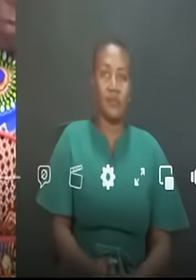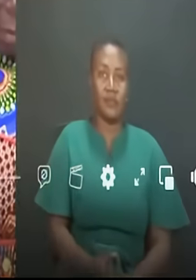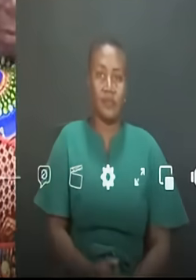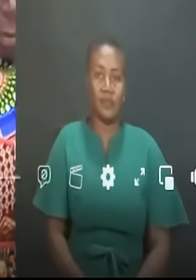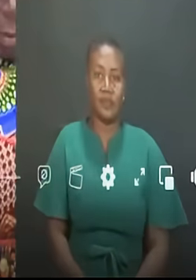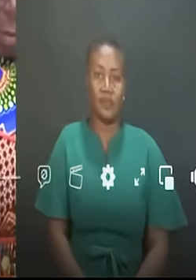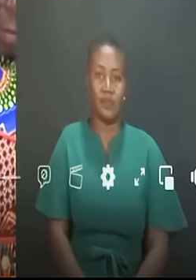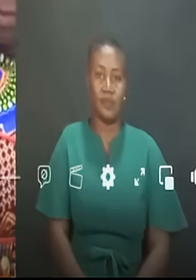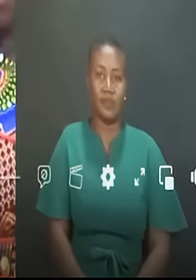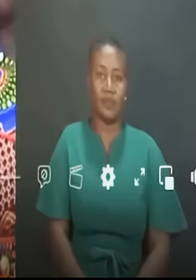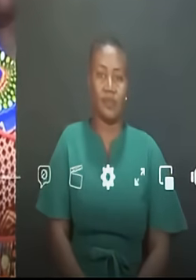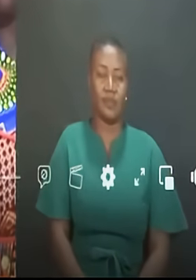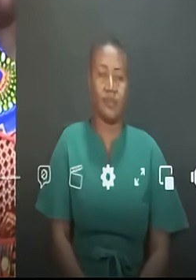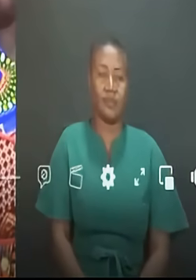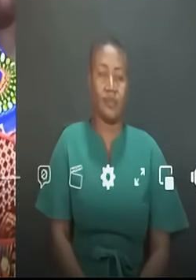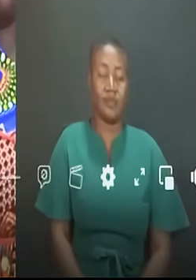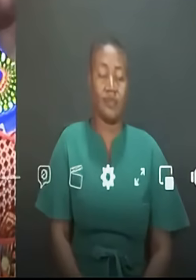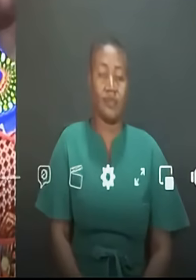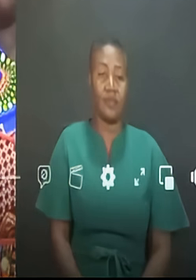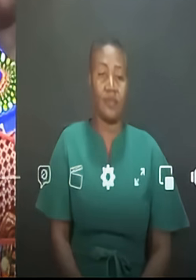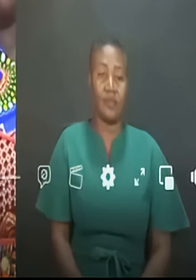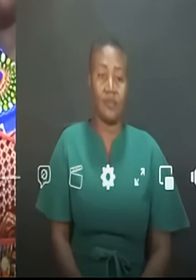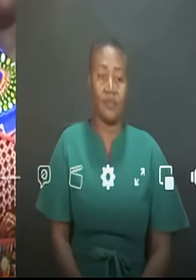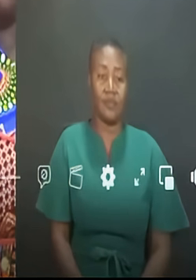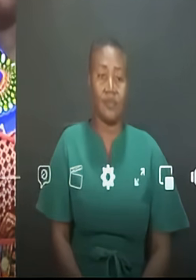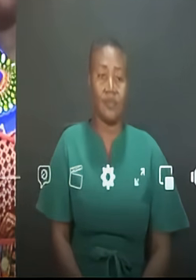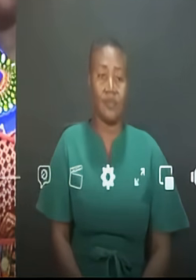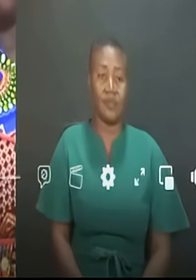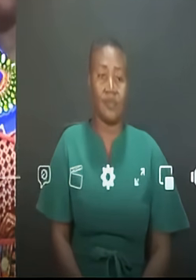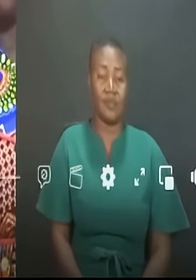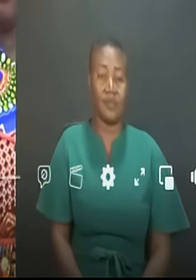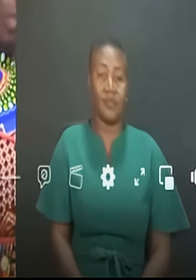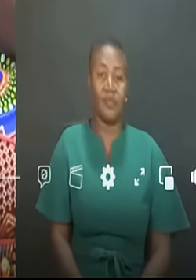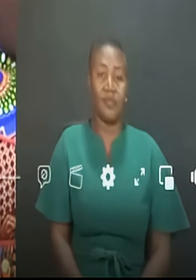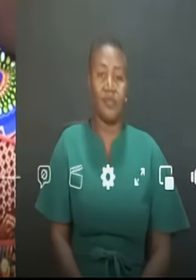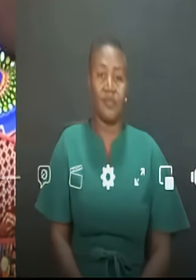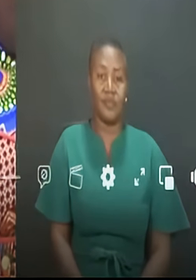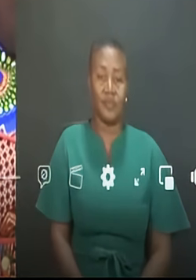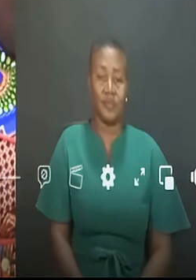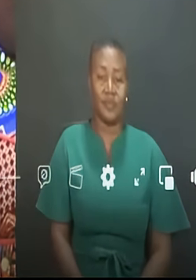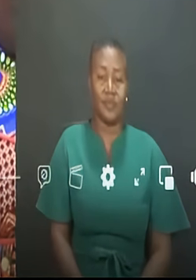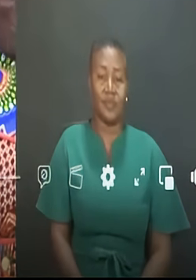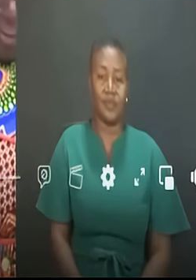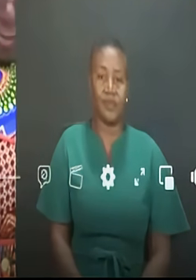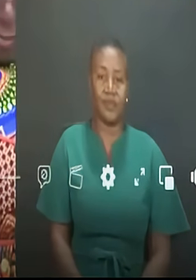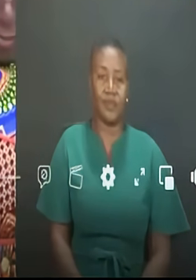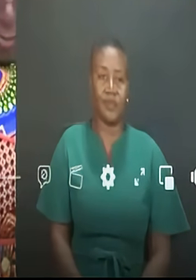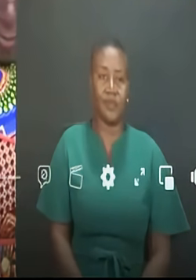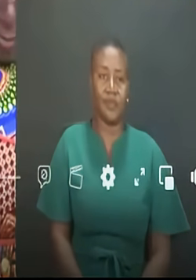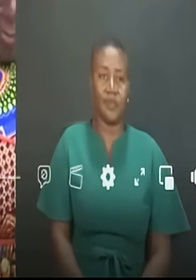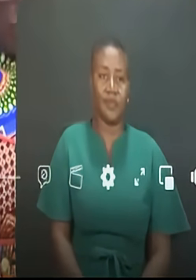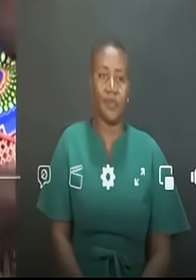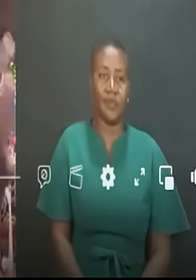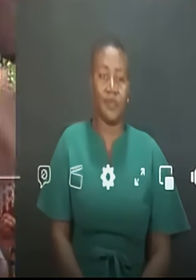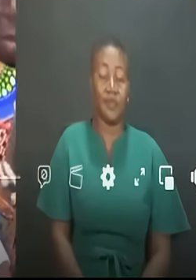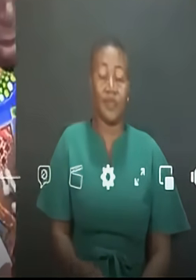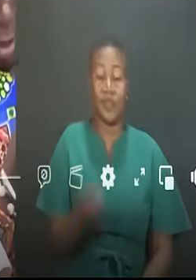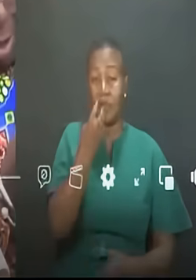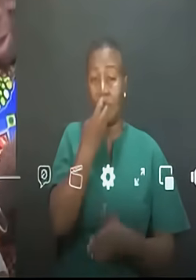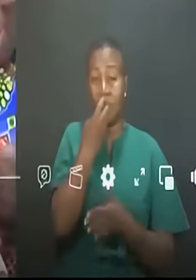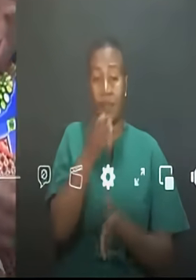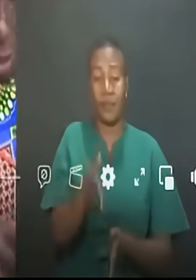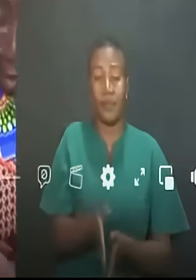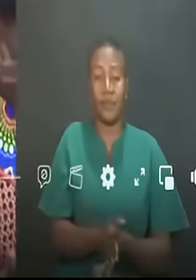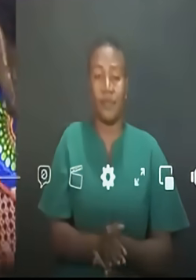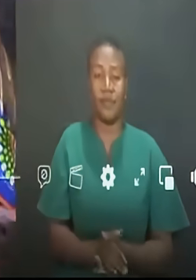Which on this occasion, I believe you meant to spin. And you were spinning. Mr. Speaker, the